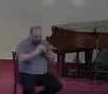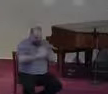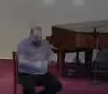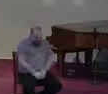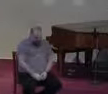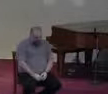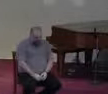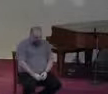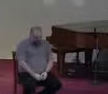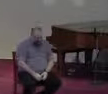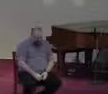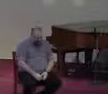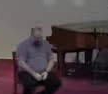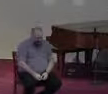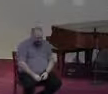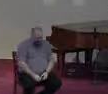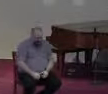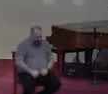eyes.